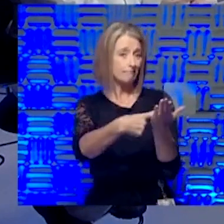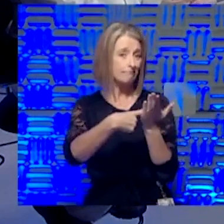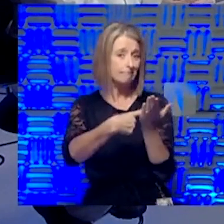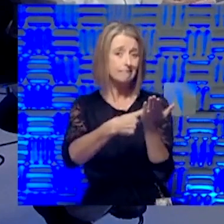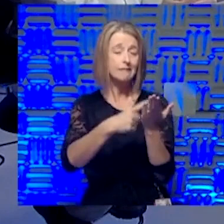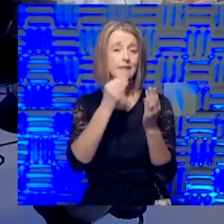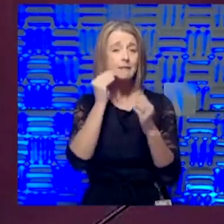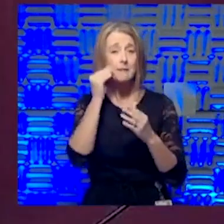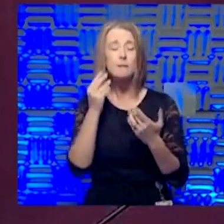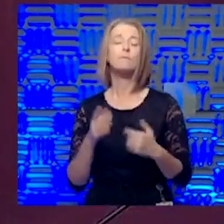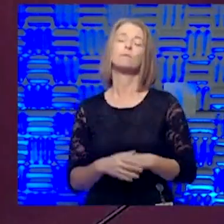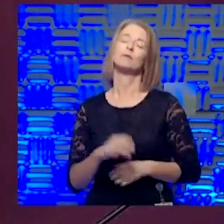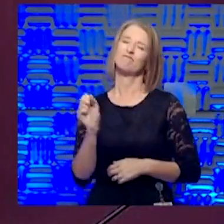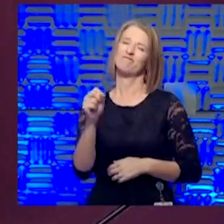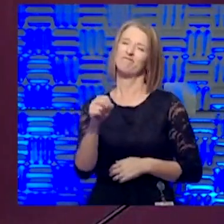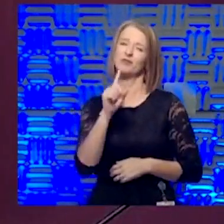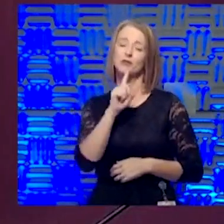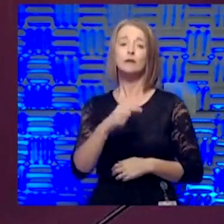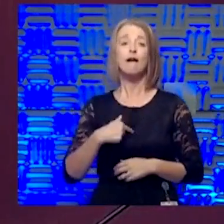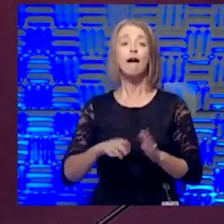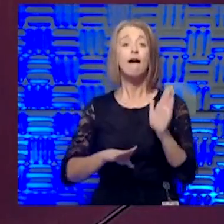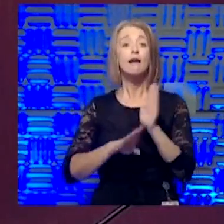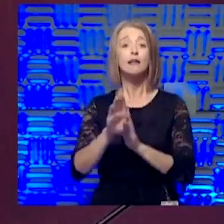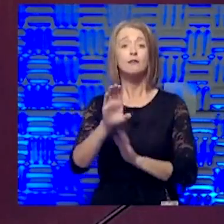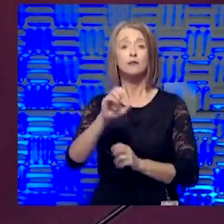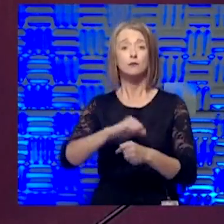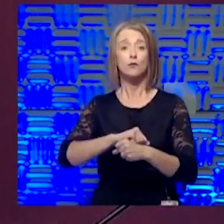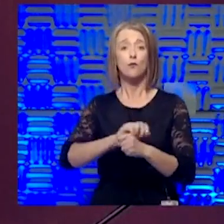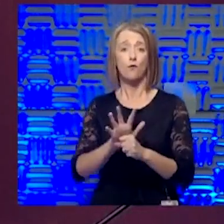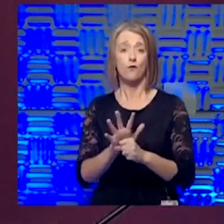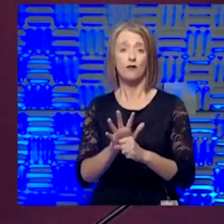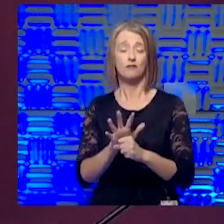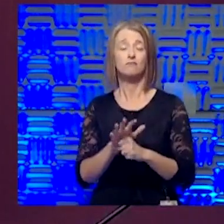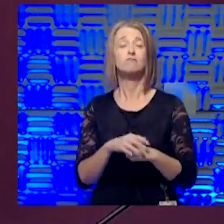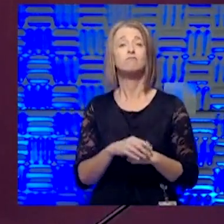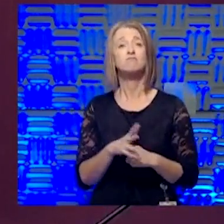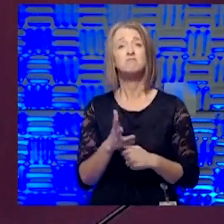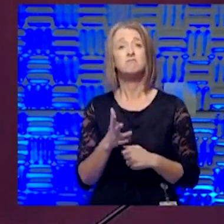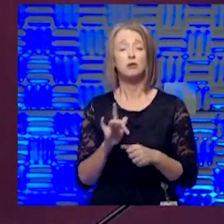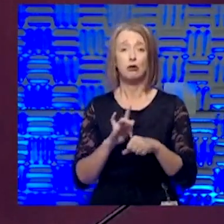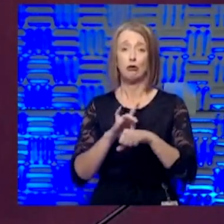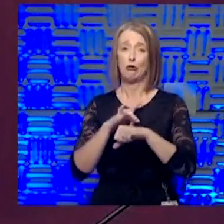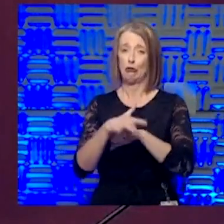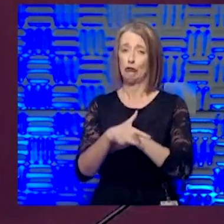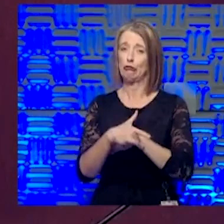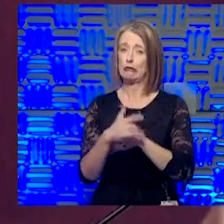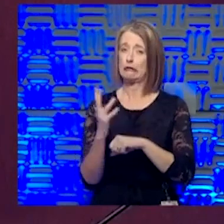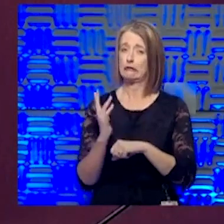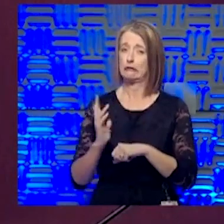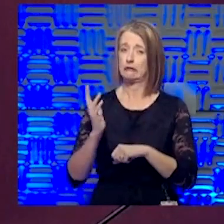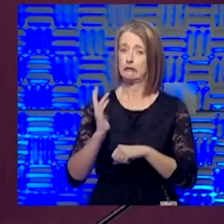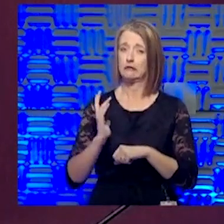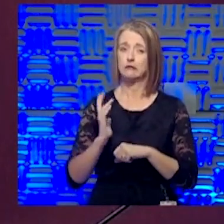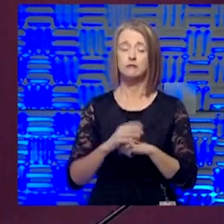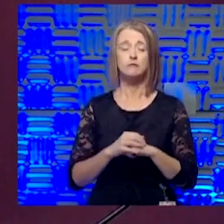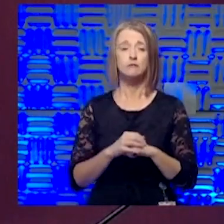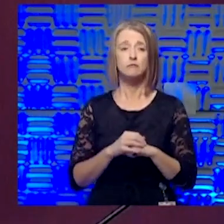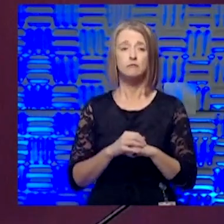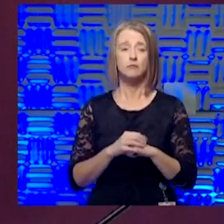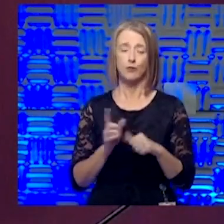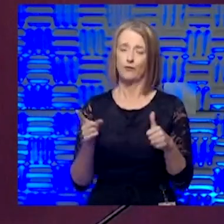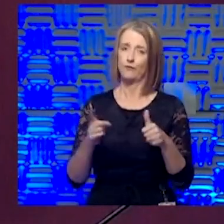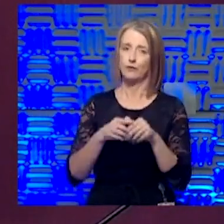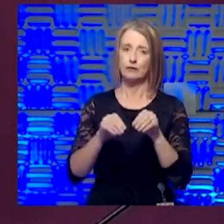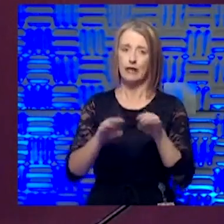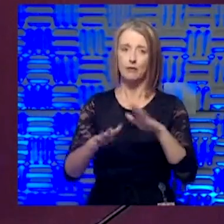happened at home. For sure. So I developed COVID pretty early into the disease being an outbreak